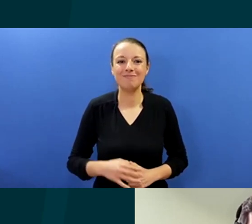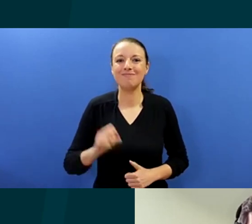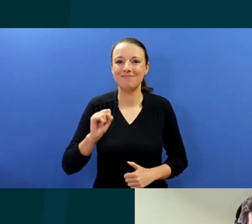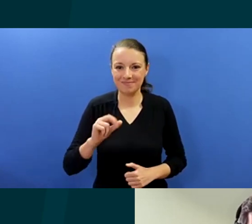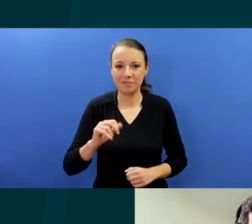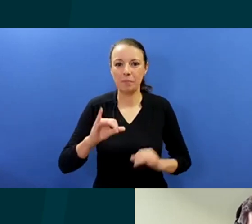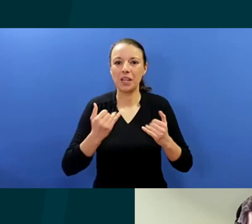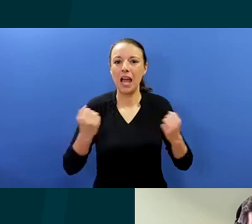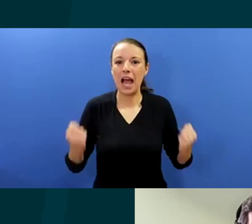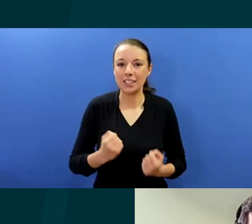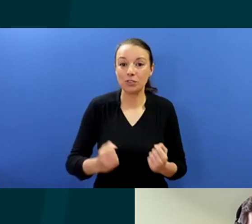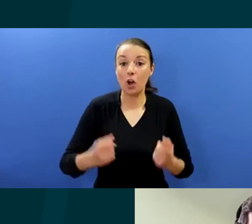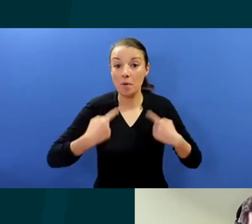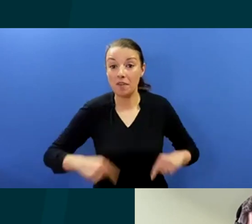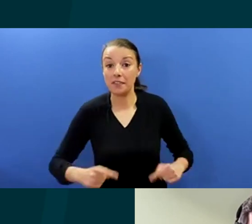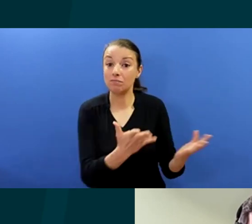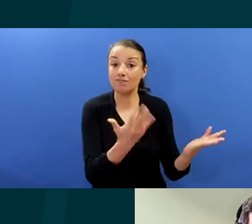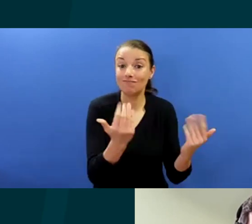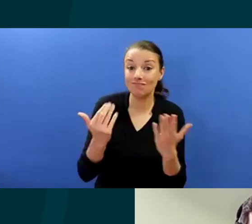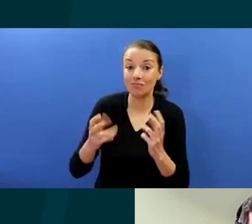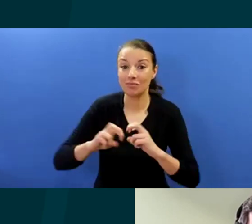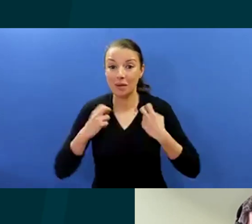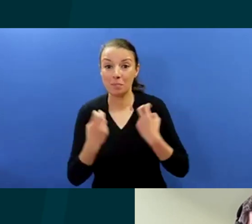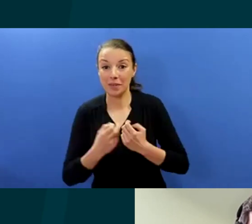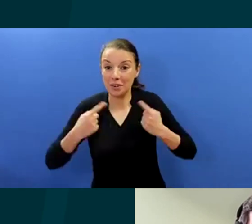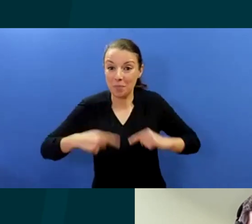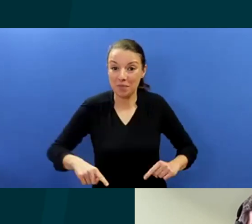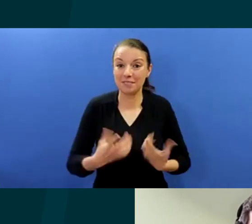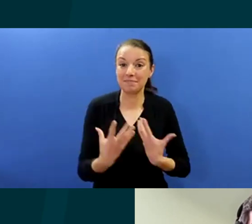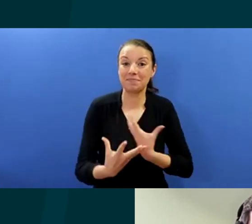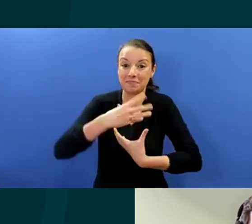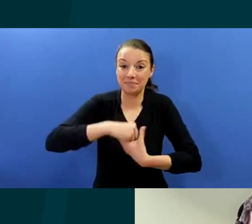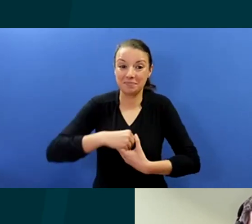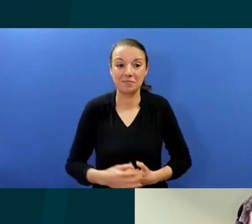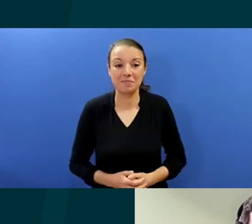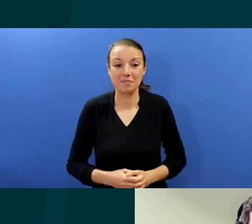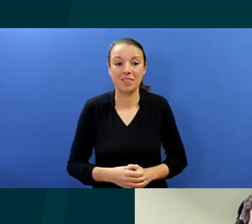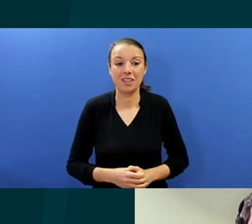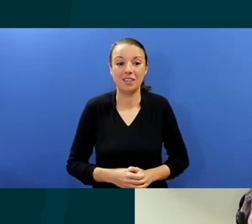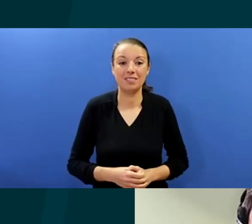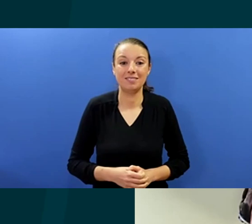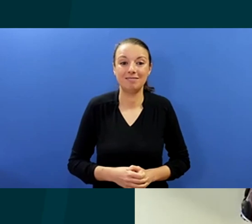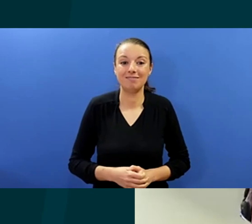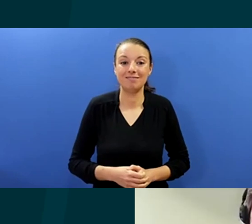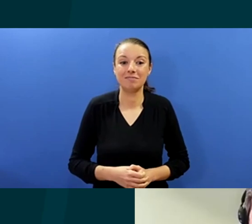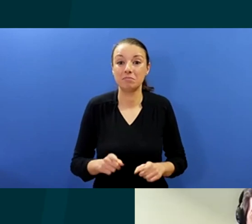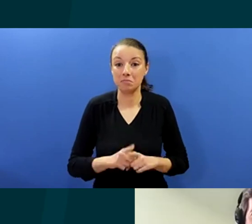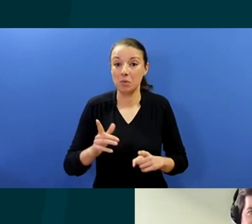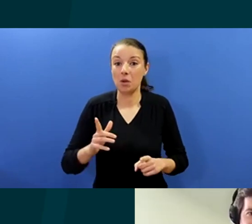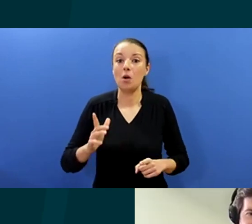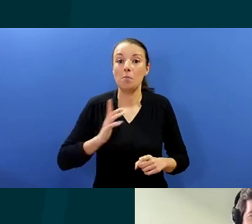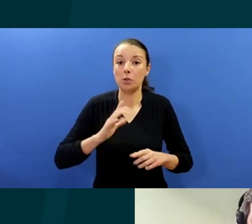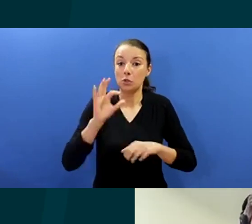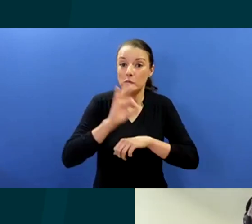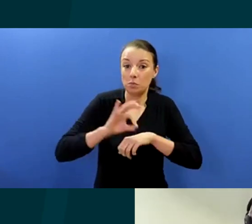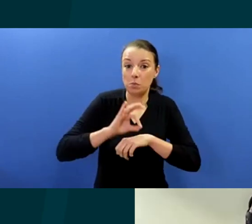I think, and we've heard through other experiments, that communication is key. So what we do for citizen assembly, which are